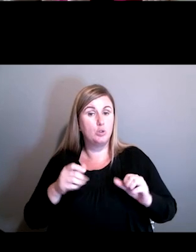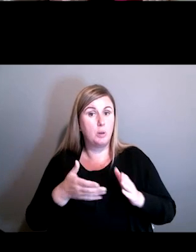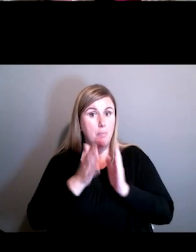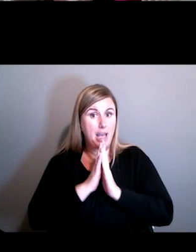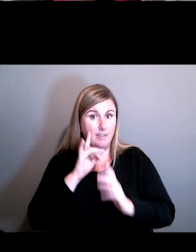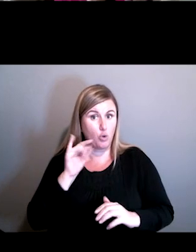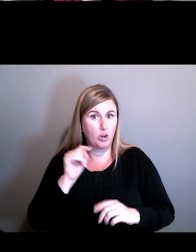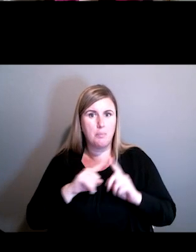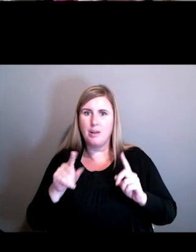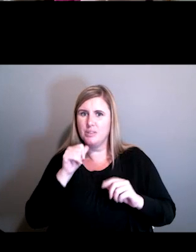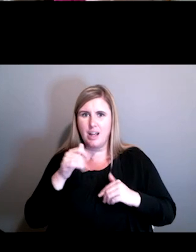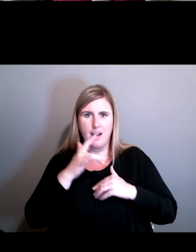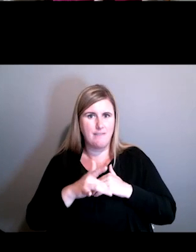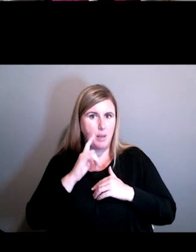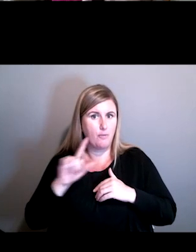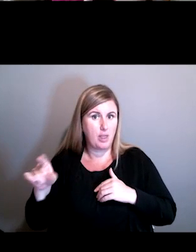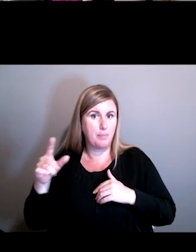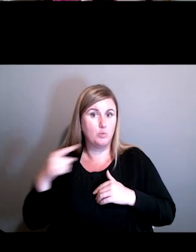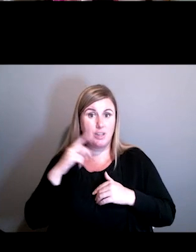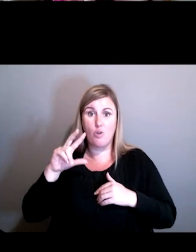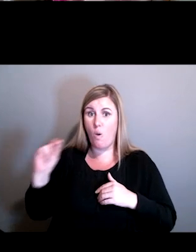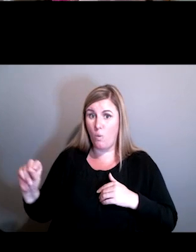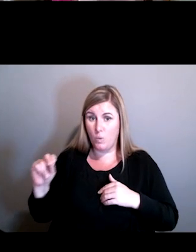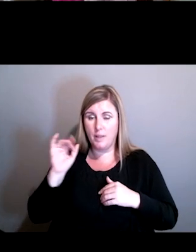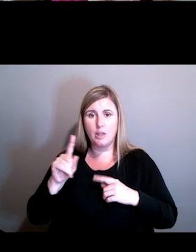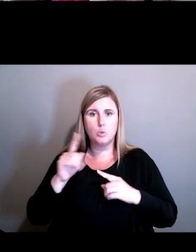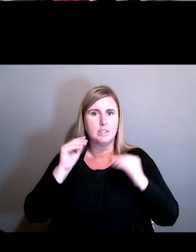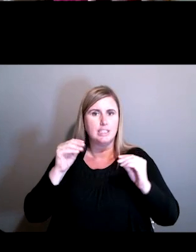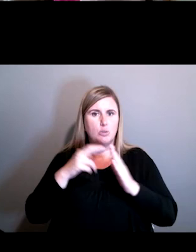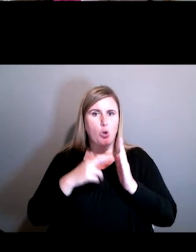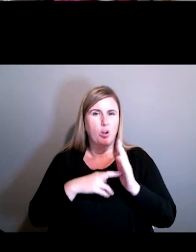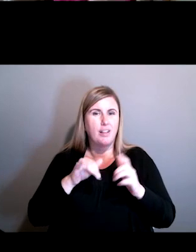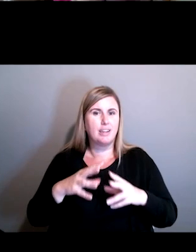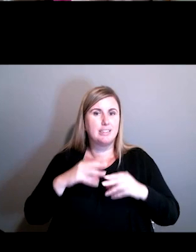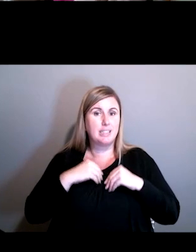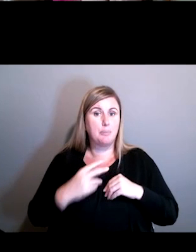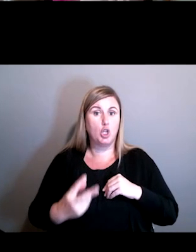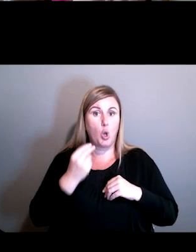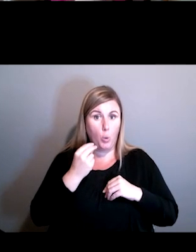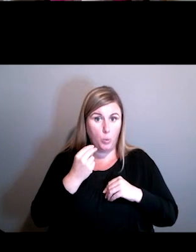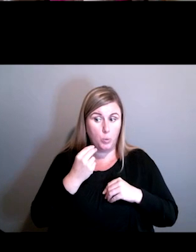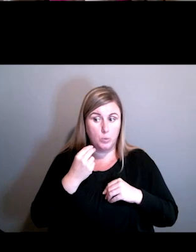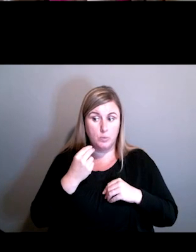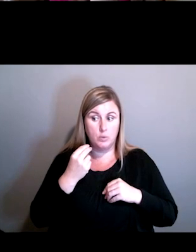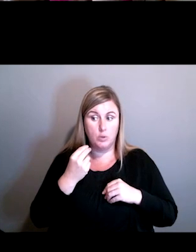him. So this is where teaching protocols such as accepting no, waiting and transitioning away from items